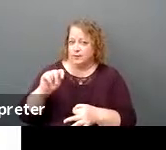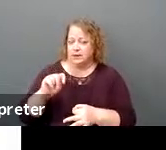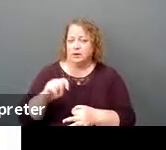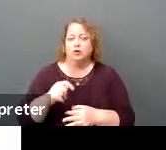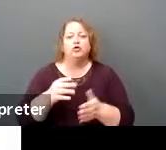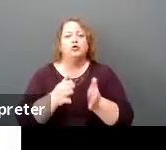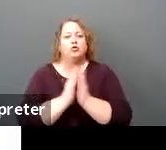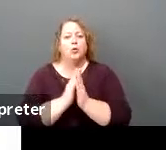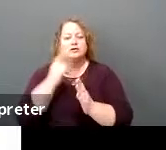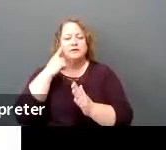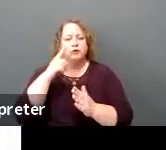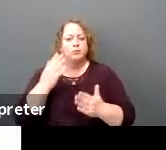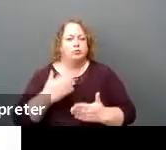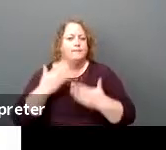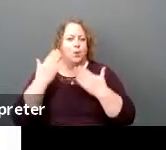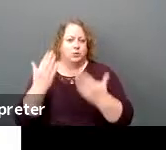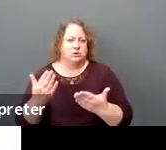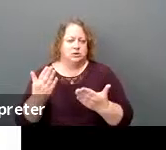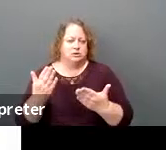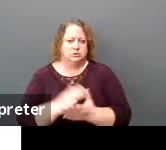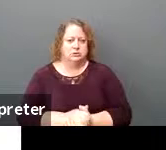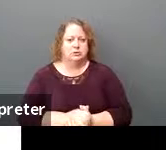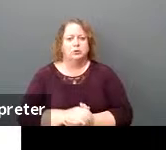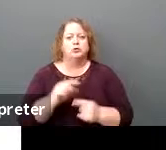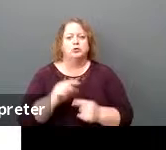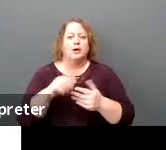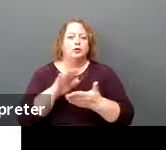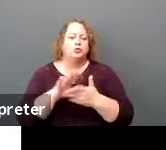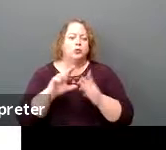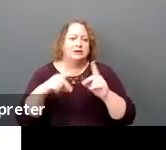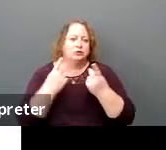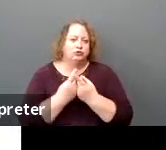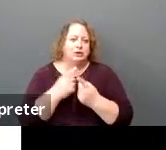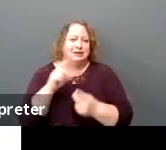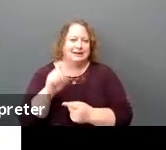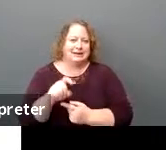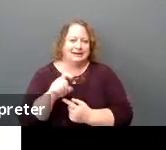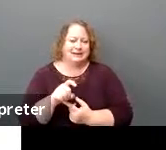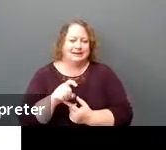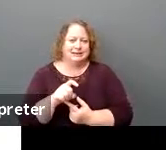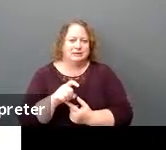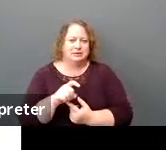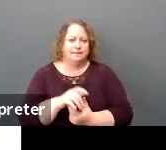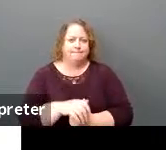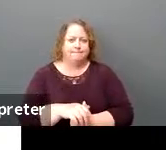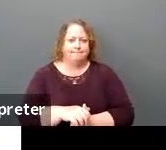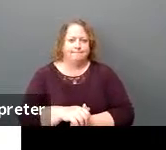it's a request for proposals. And so when a school district needs to